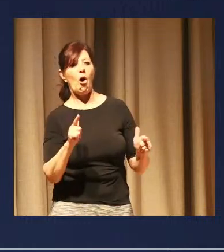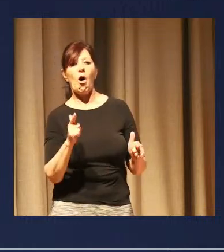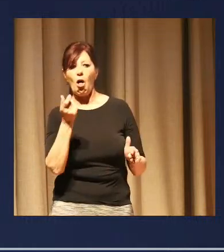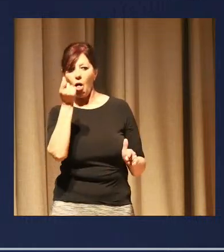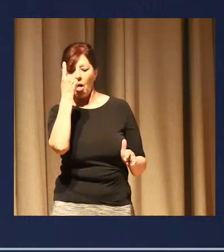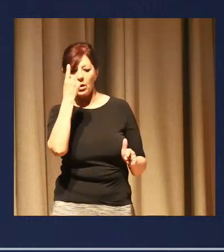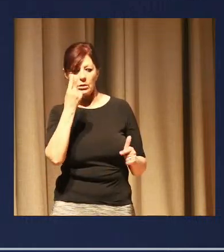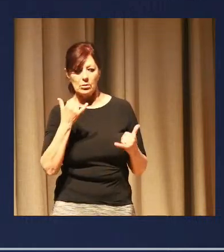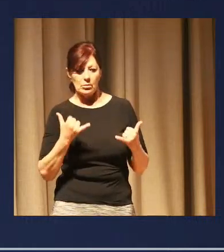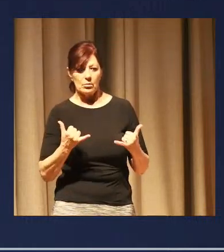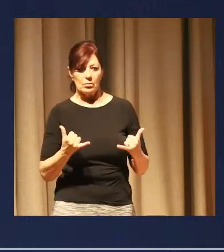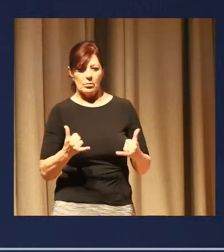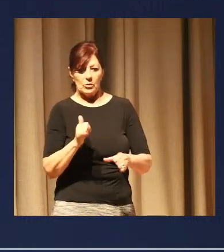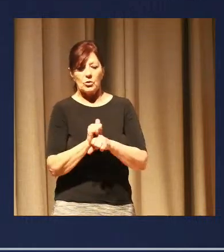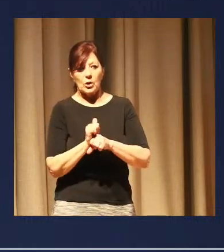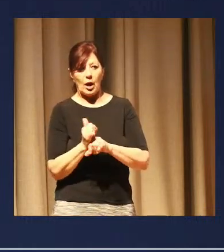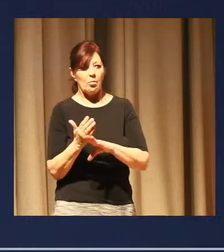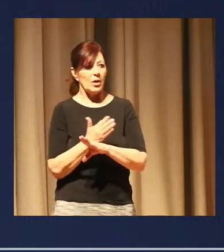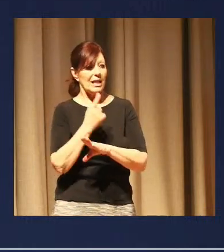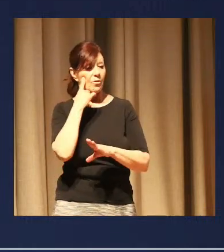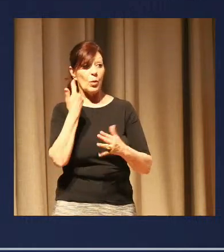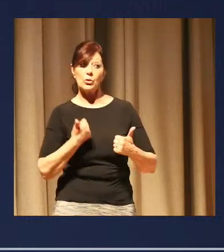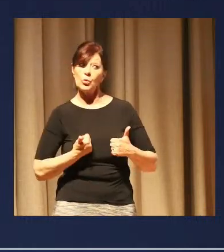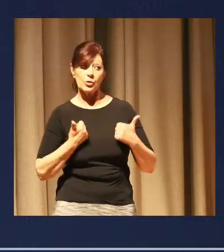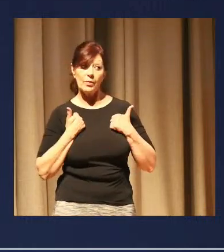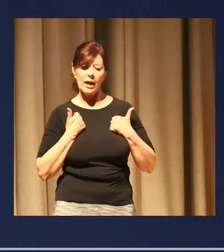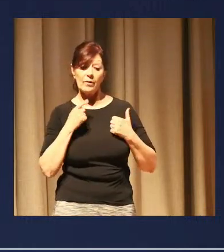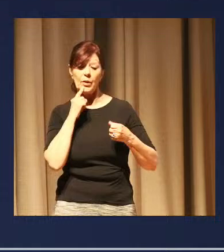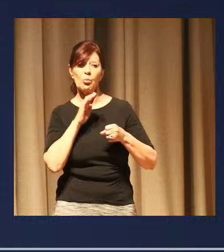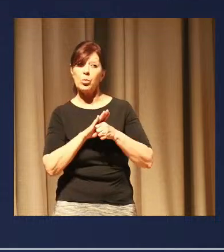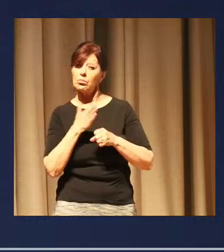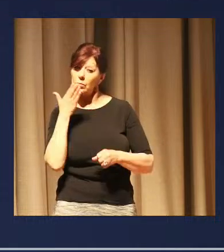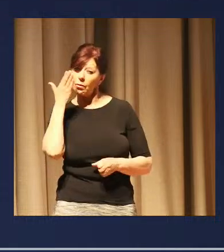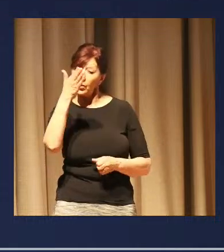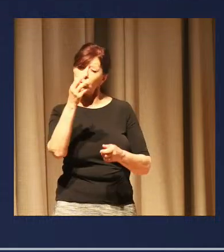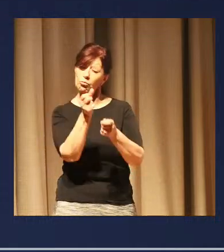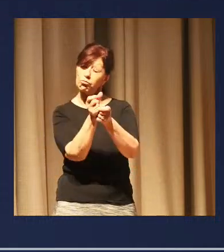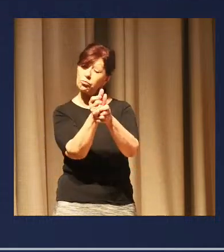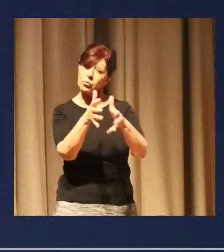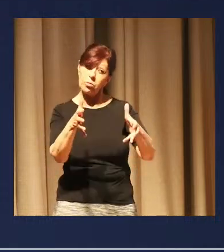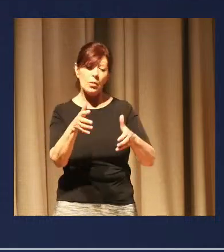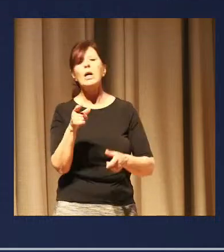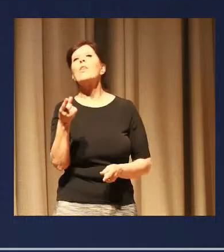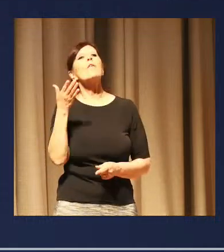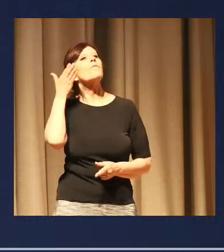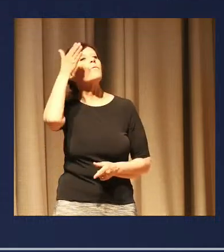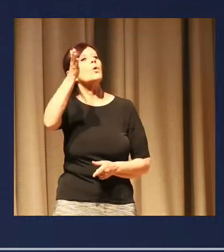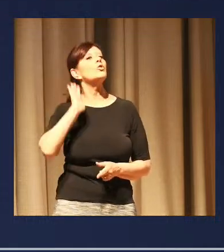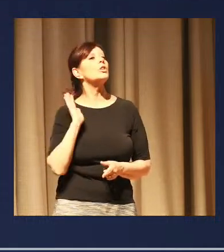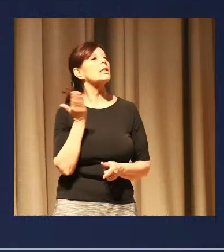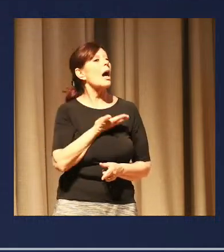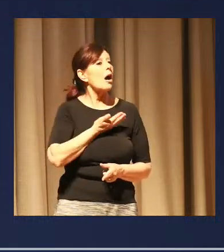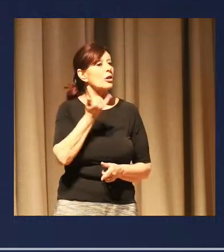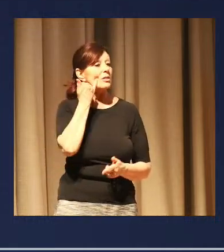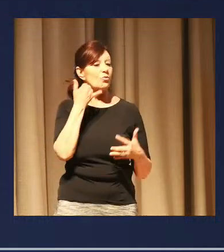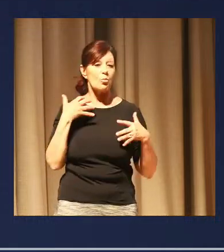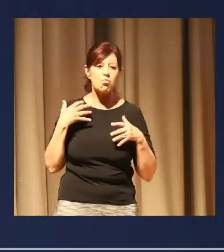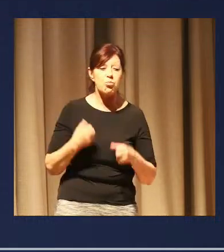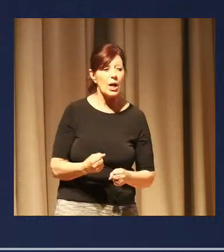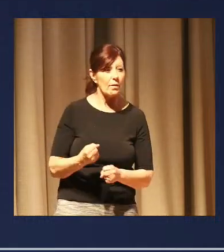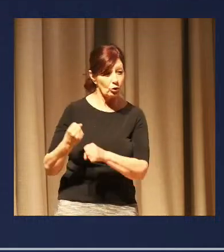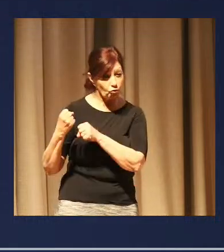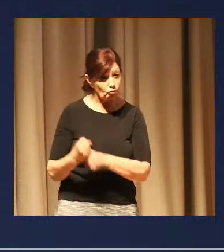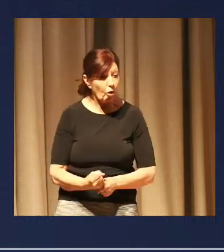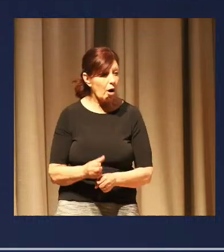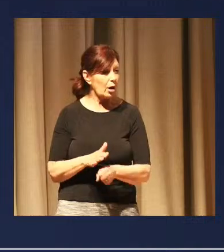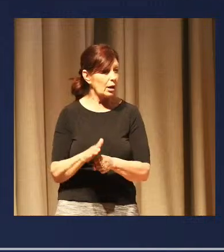of the task before us if a republic is to survive and the promise of the coming days to flourish. The future is ours if we are brave and strong enough to claim